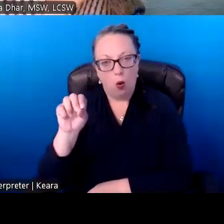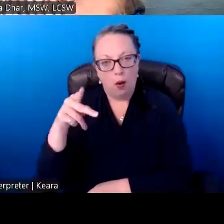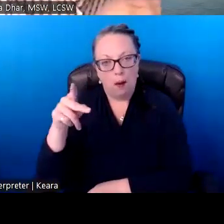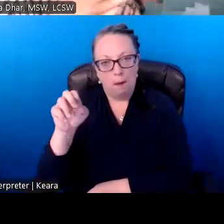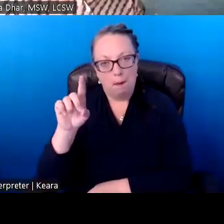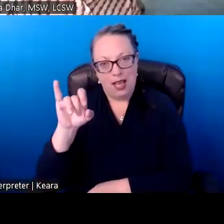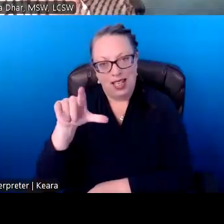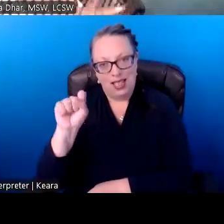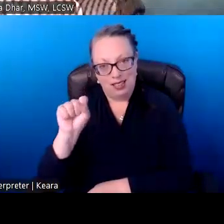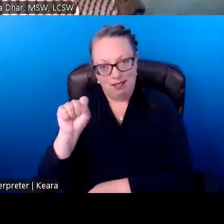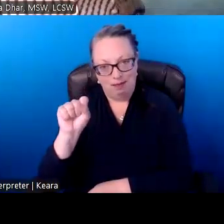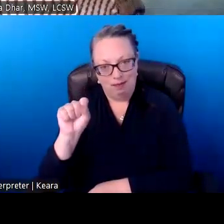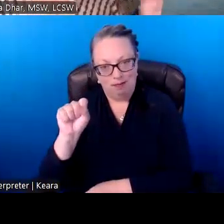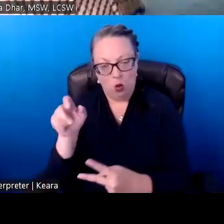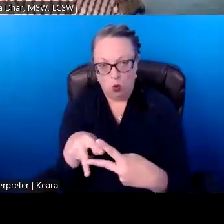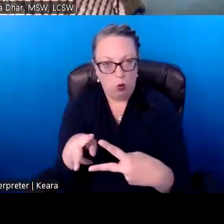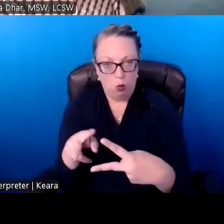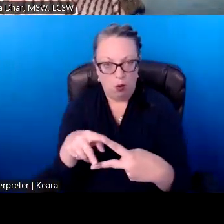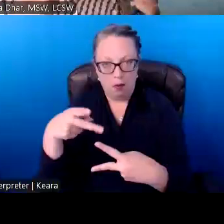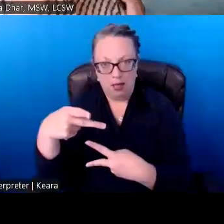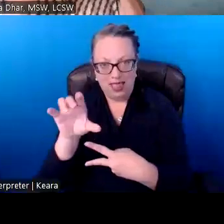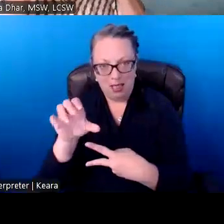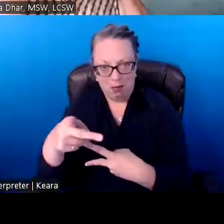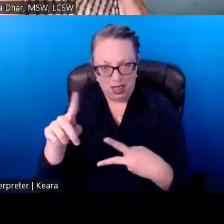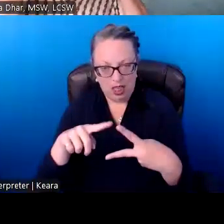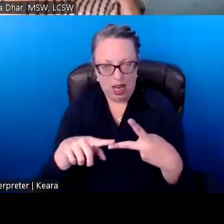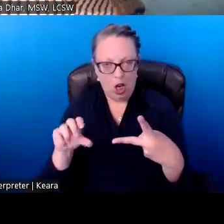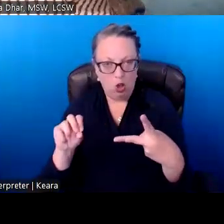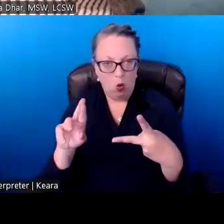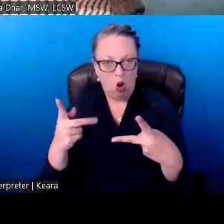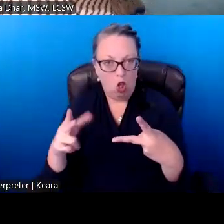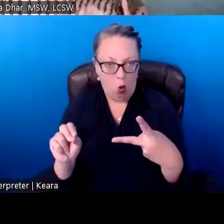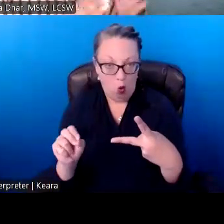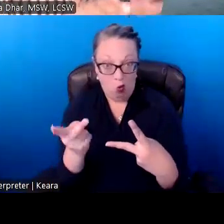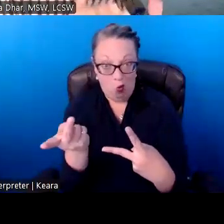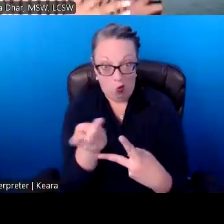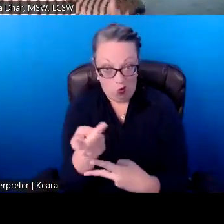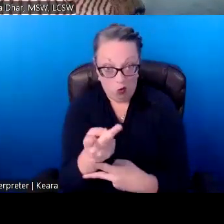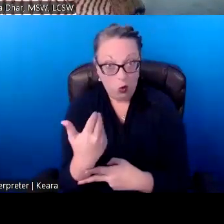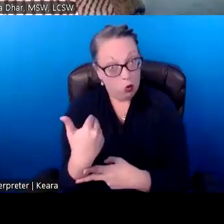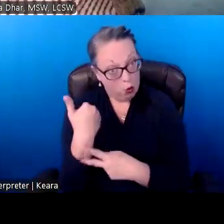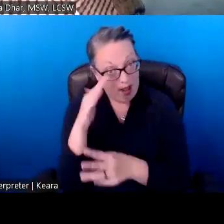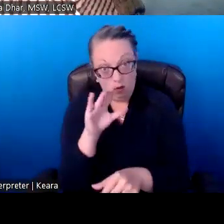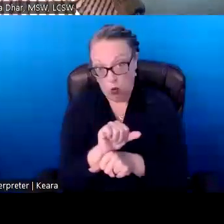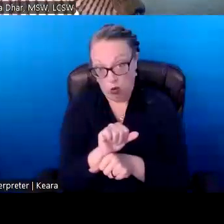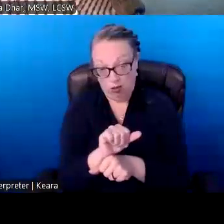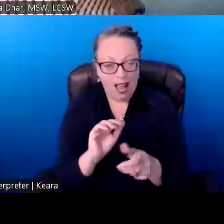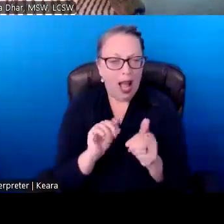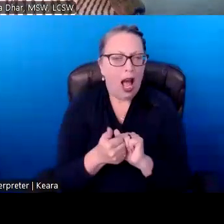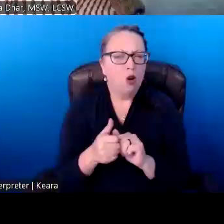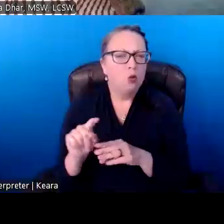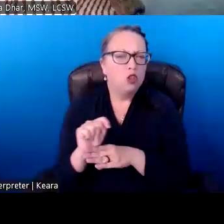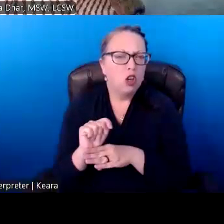So it's primary care orthopedics. Now you have your work cut out. How do we need to train orthopedic